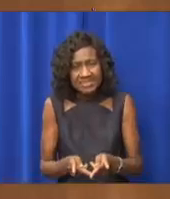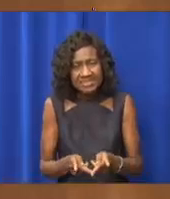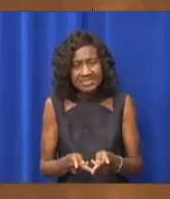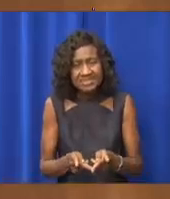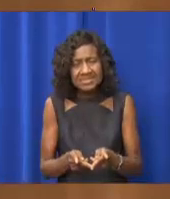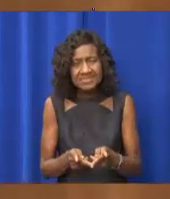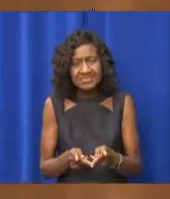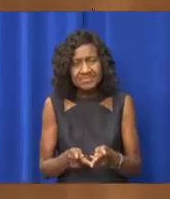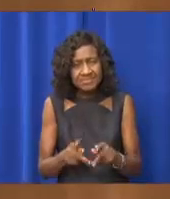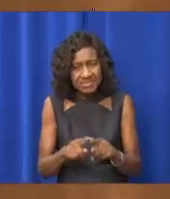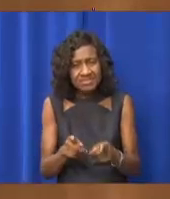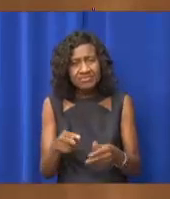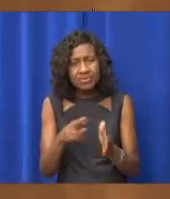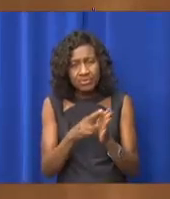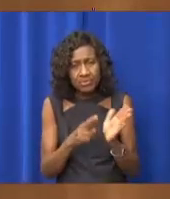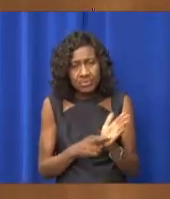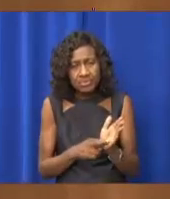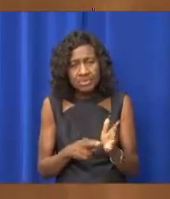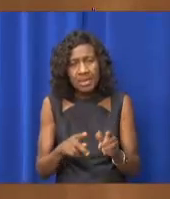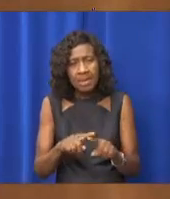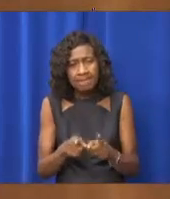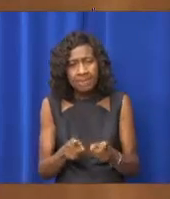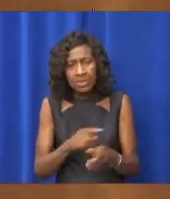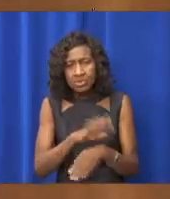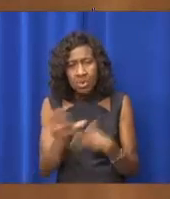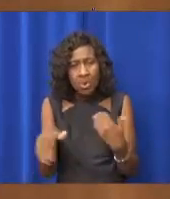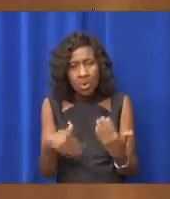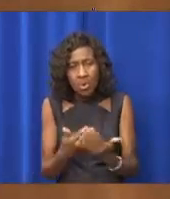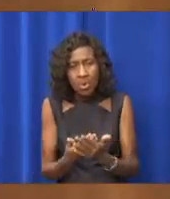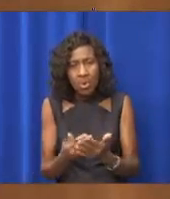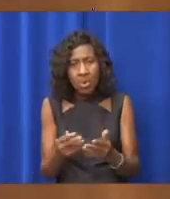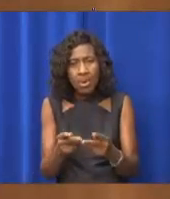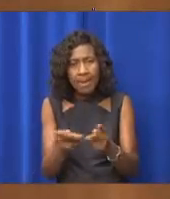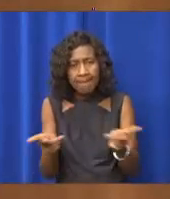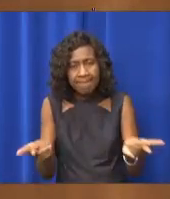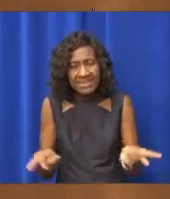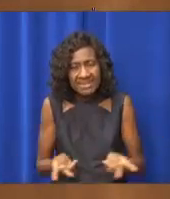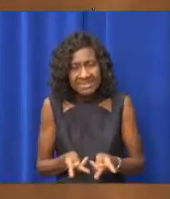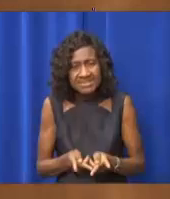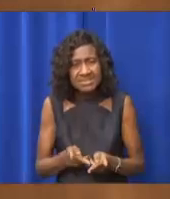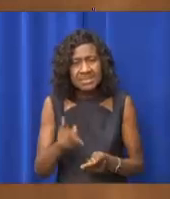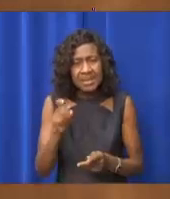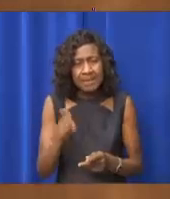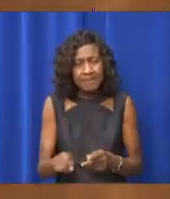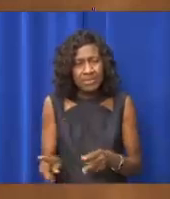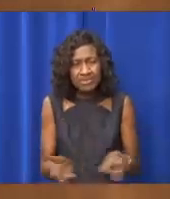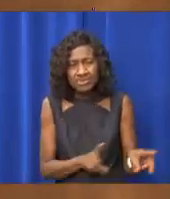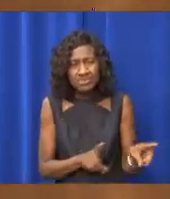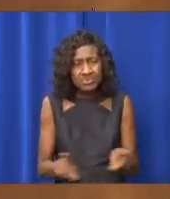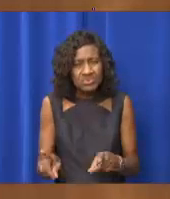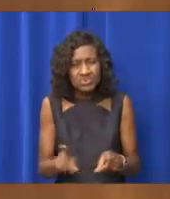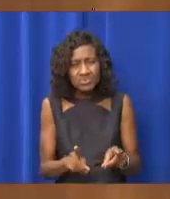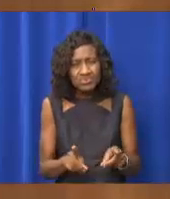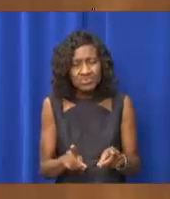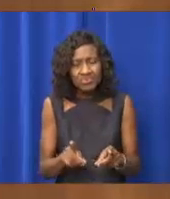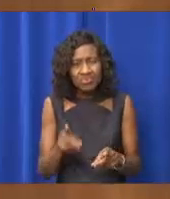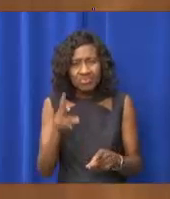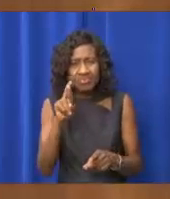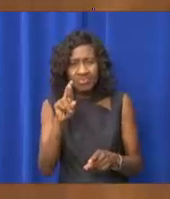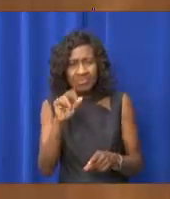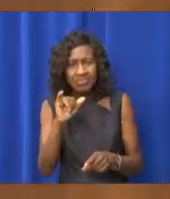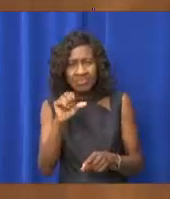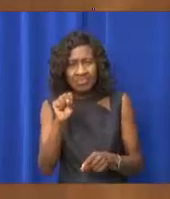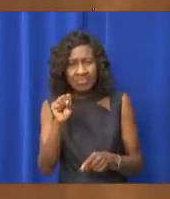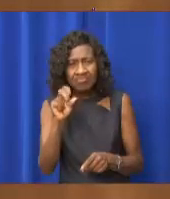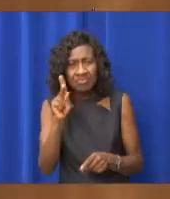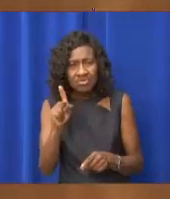saying, should consider doing a risk analysis before restarting their businesses after COVID, or if they're still in business, to consider. And